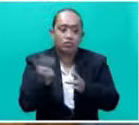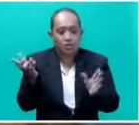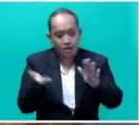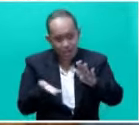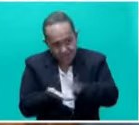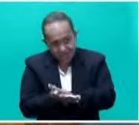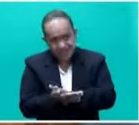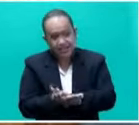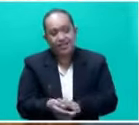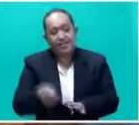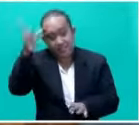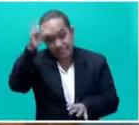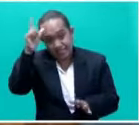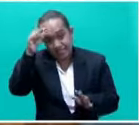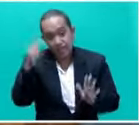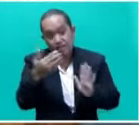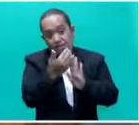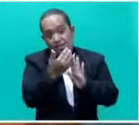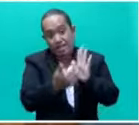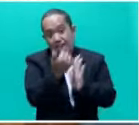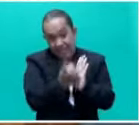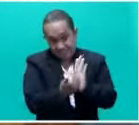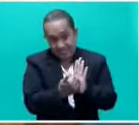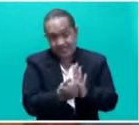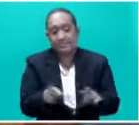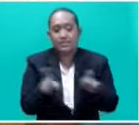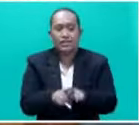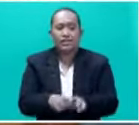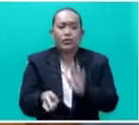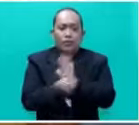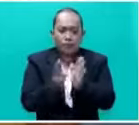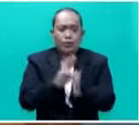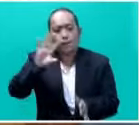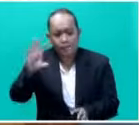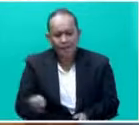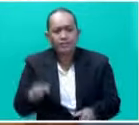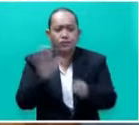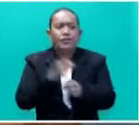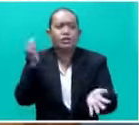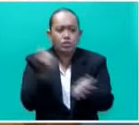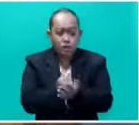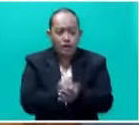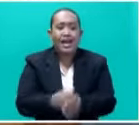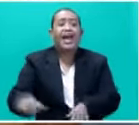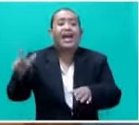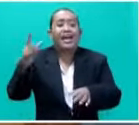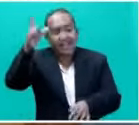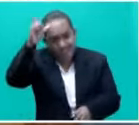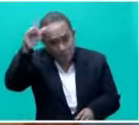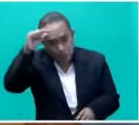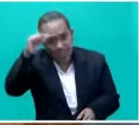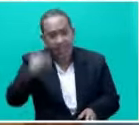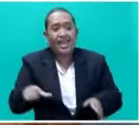So as expansions take place, the review must ensure that the Indigenous landowners are properly consulted, because she did not mention